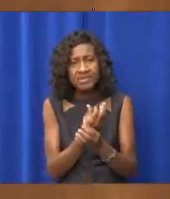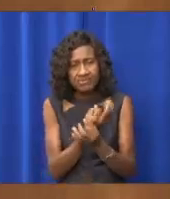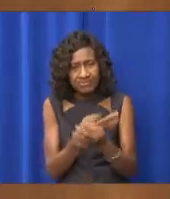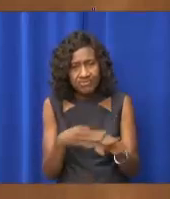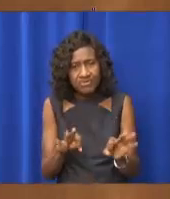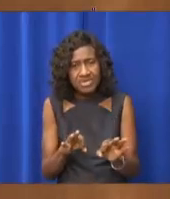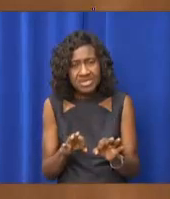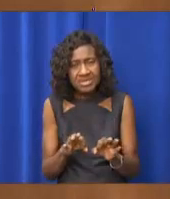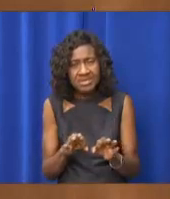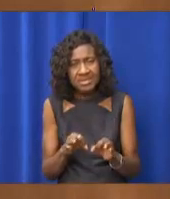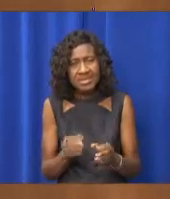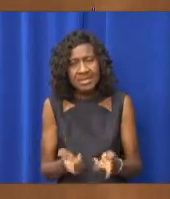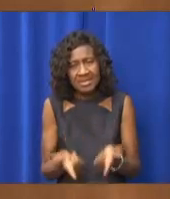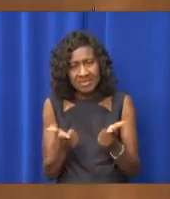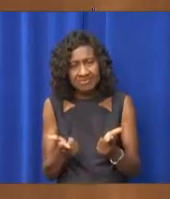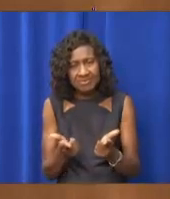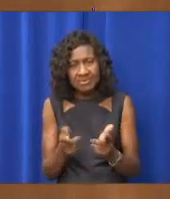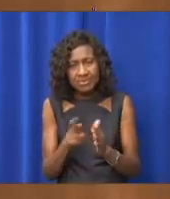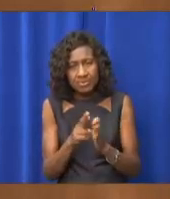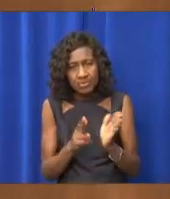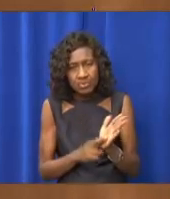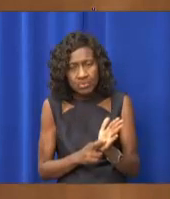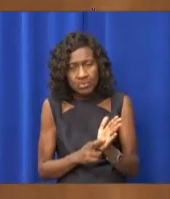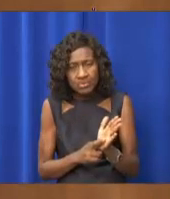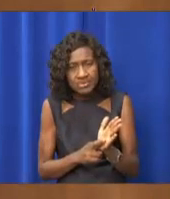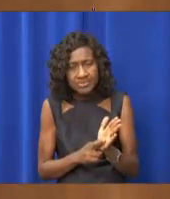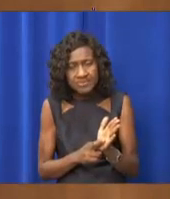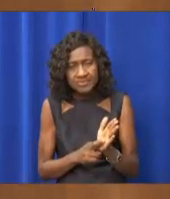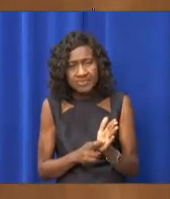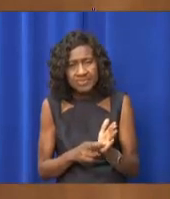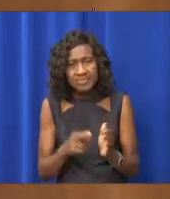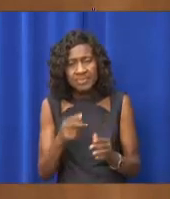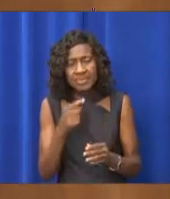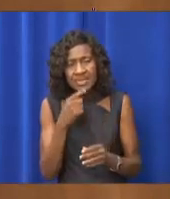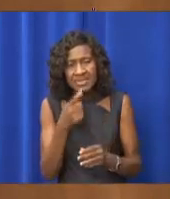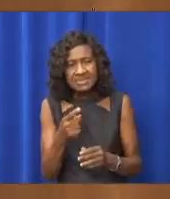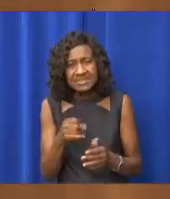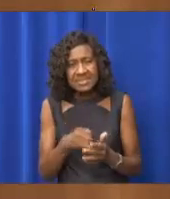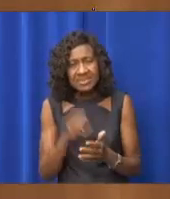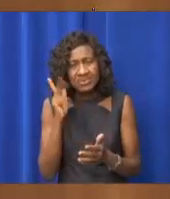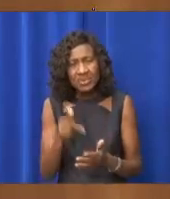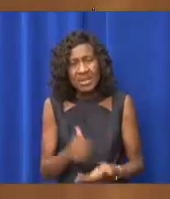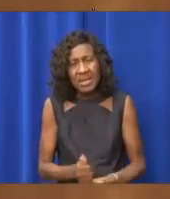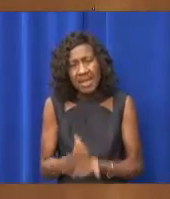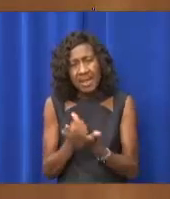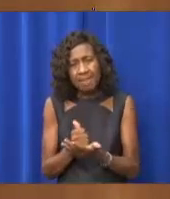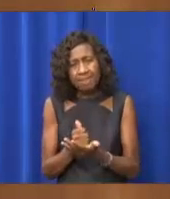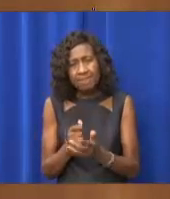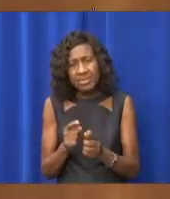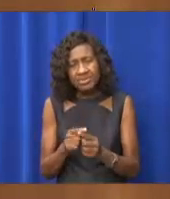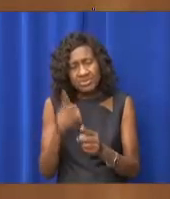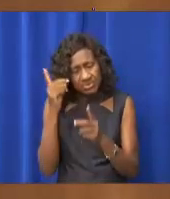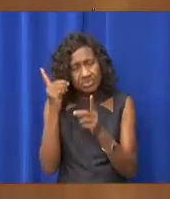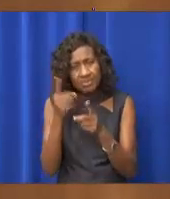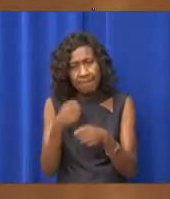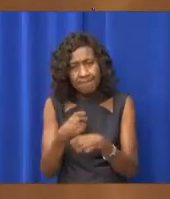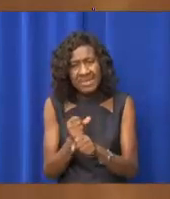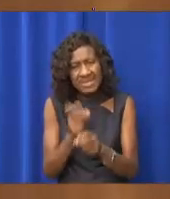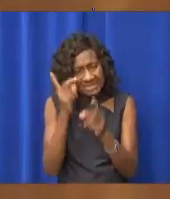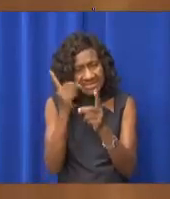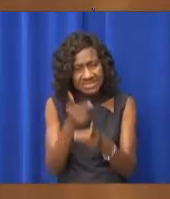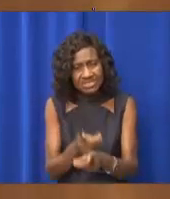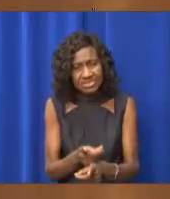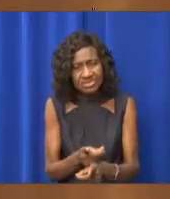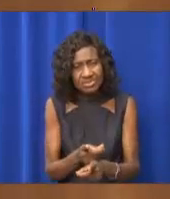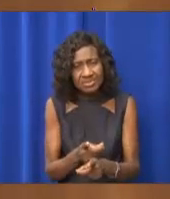it for Cayman, but if it's less than 1, then you can afford to start opening and seeing what happens to the R value with your unlock, because